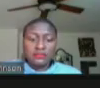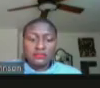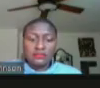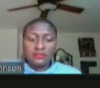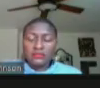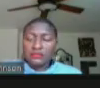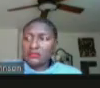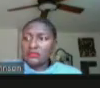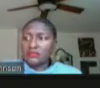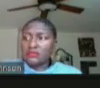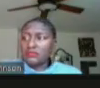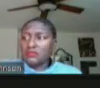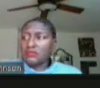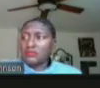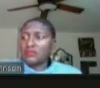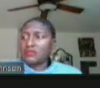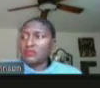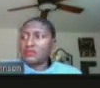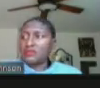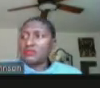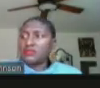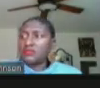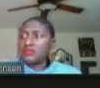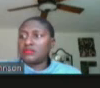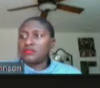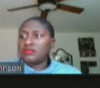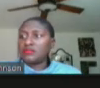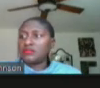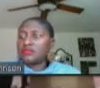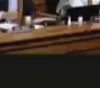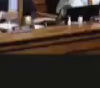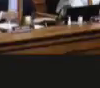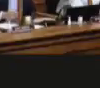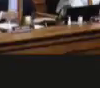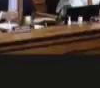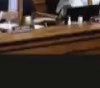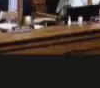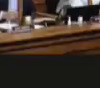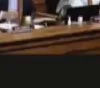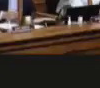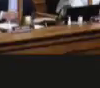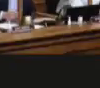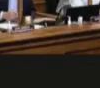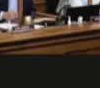to present, but he cannot get his. Oh, okay. Oh, do we need to make him a co-host?